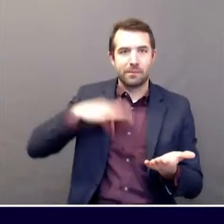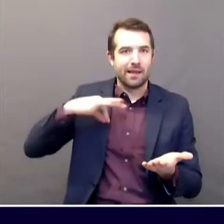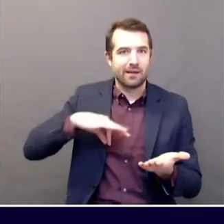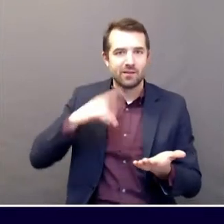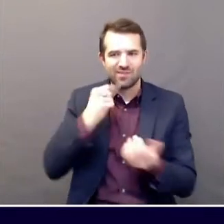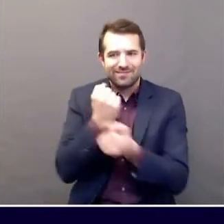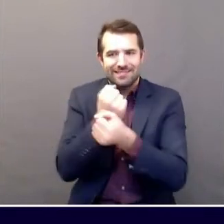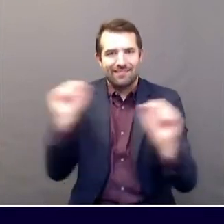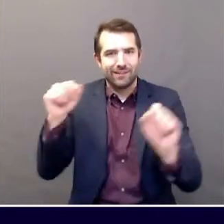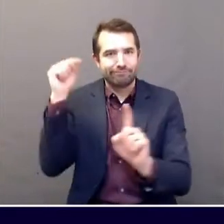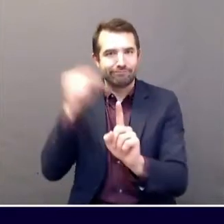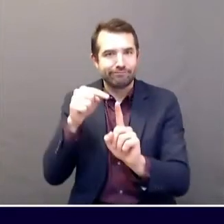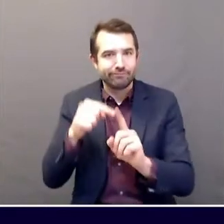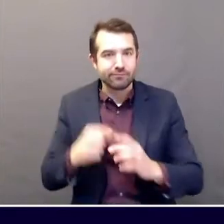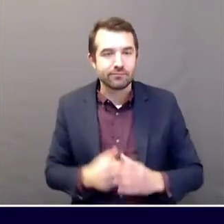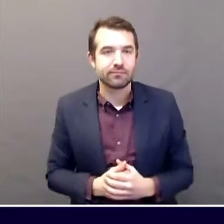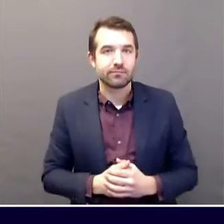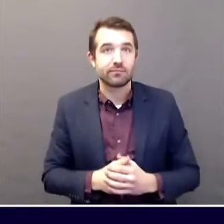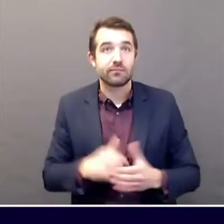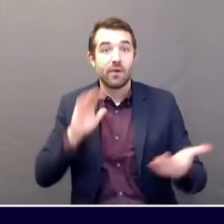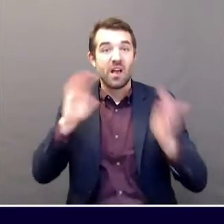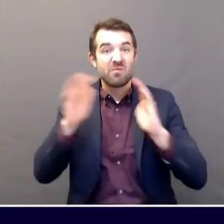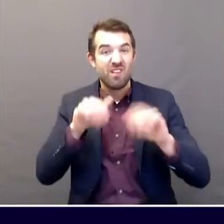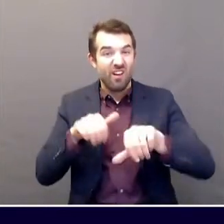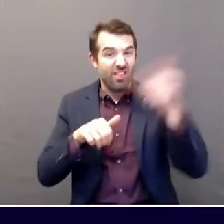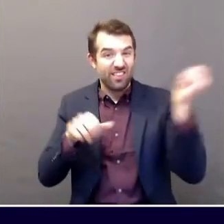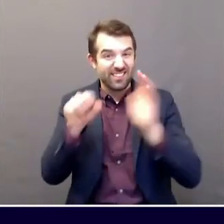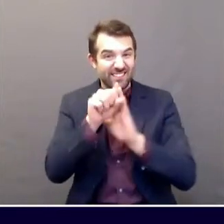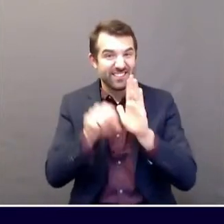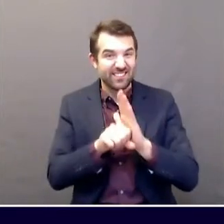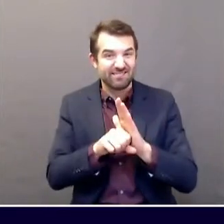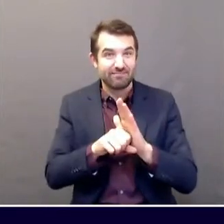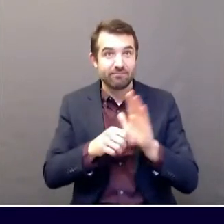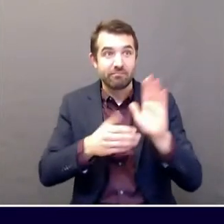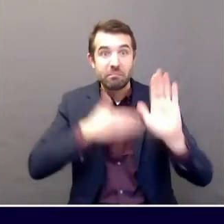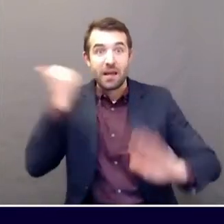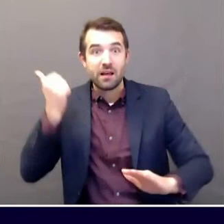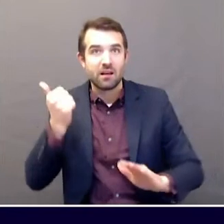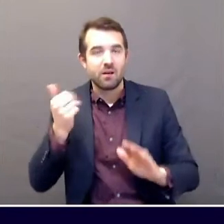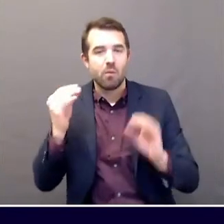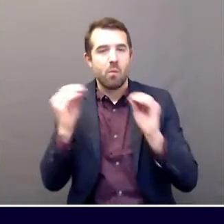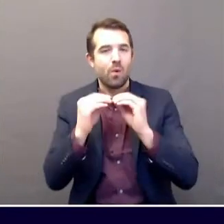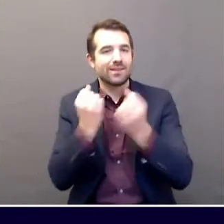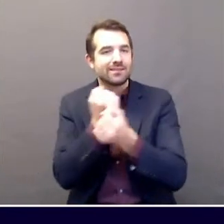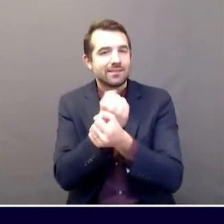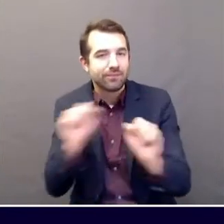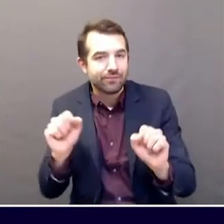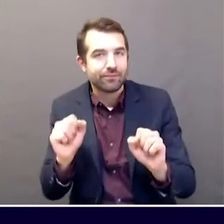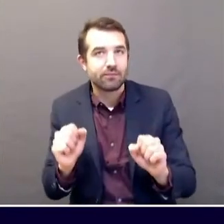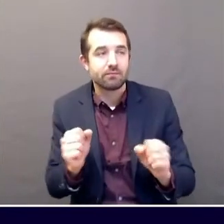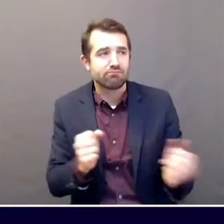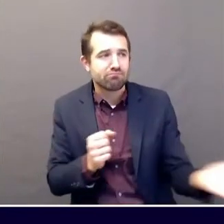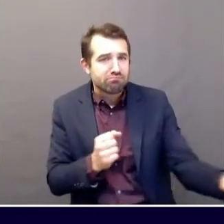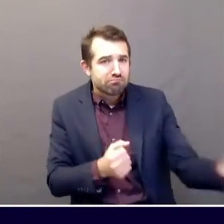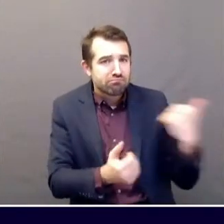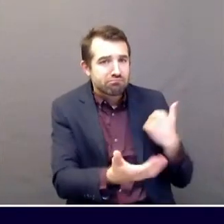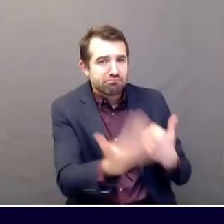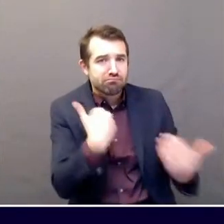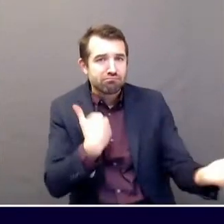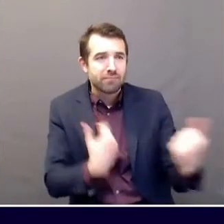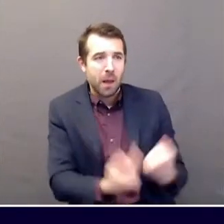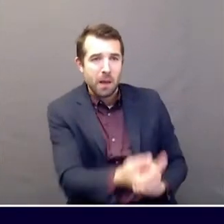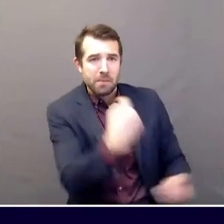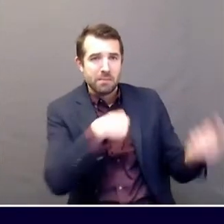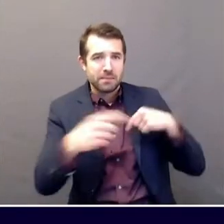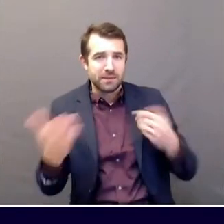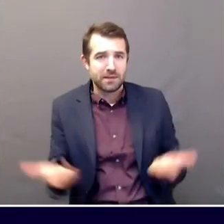We are safer than many other states. We welcome those newcomers, and we want them to continue living here, working